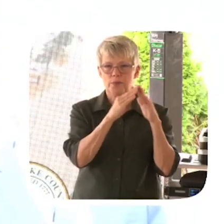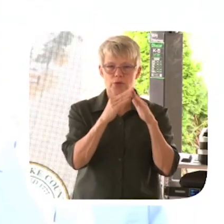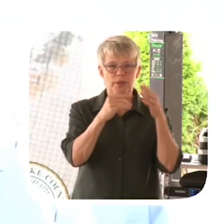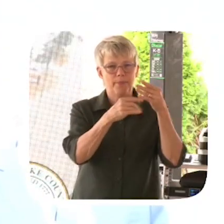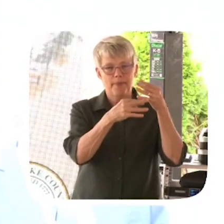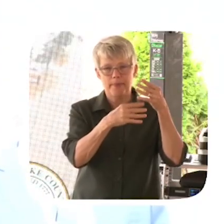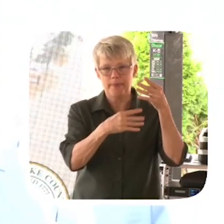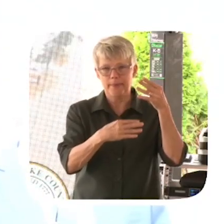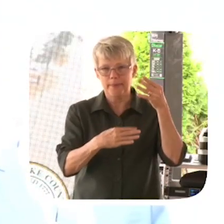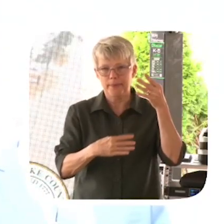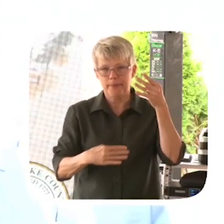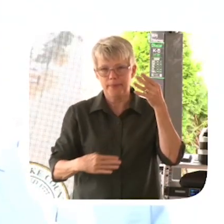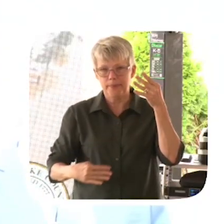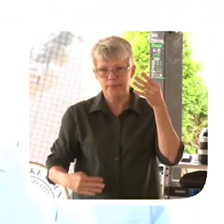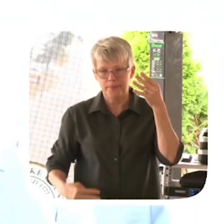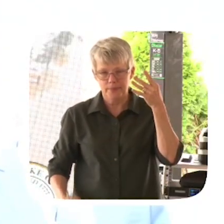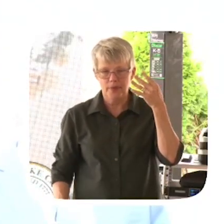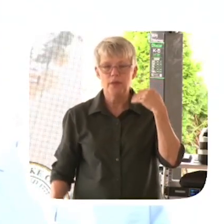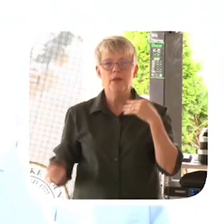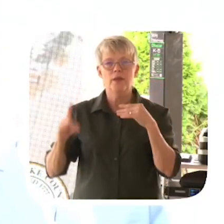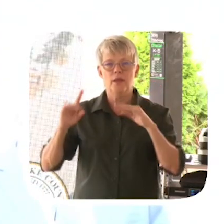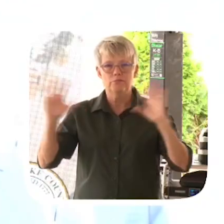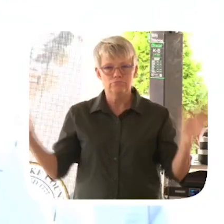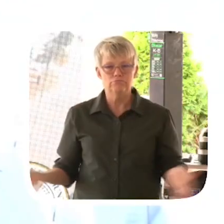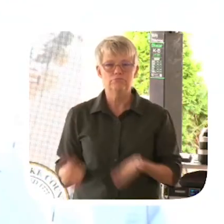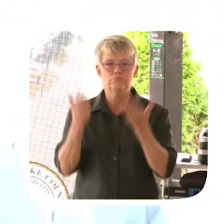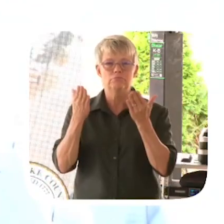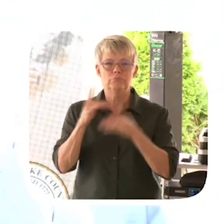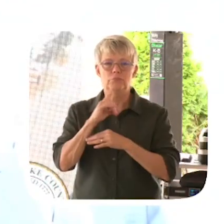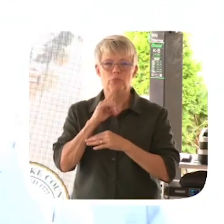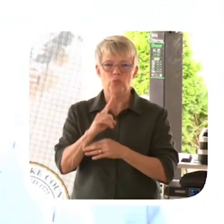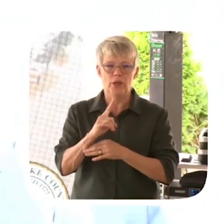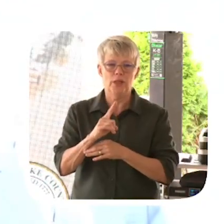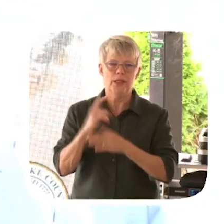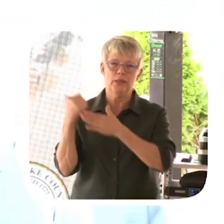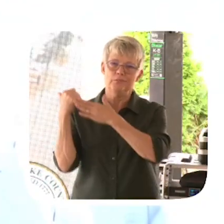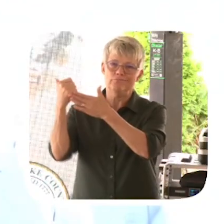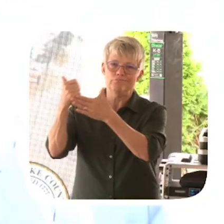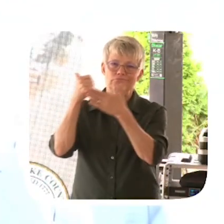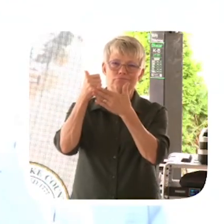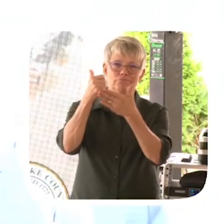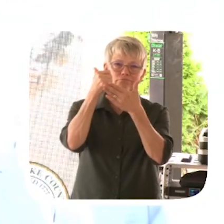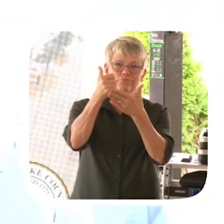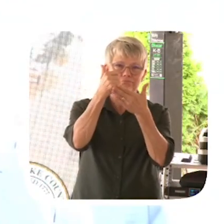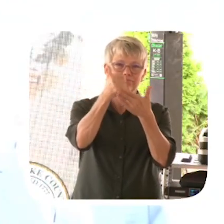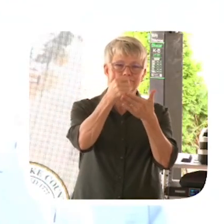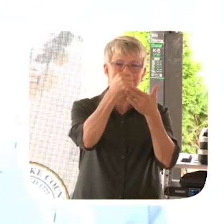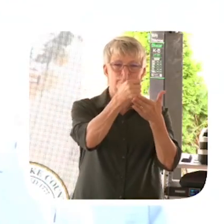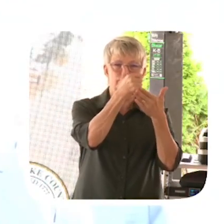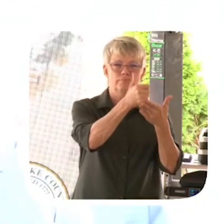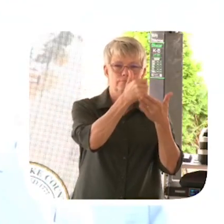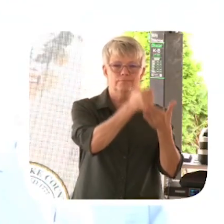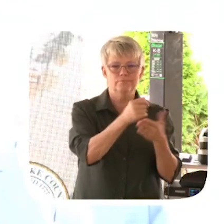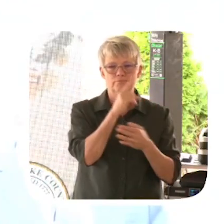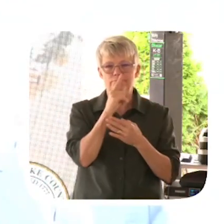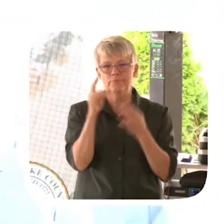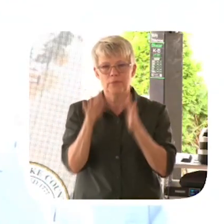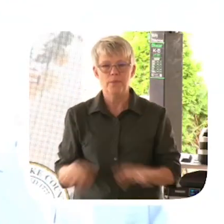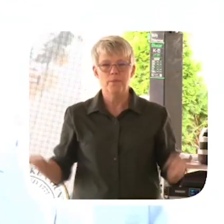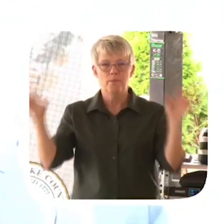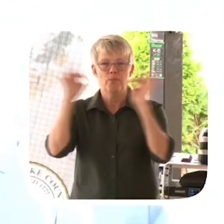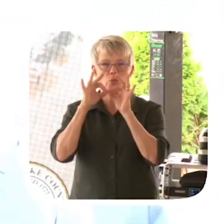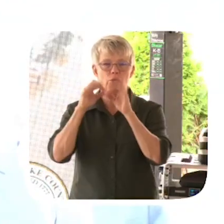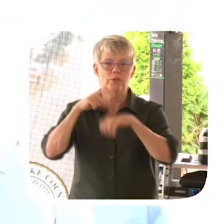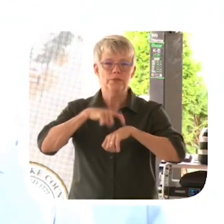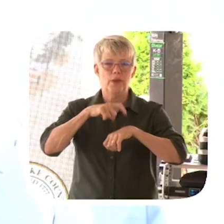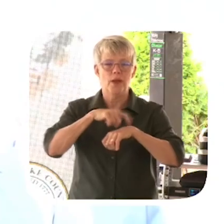on, who rose up to make a tremendous difference at the most important time on the